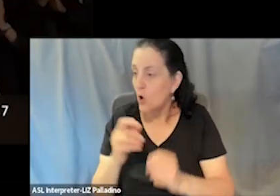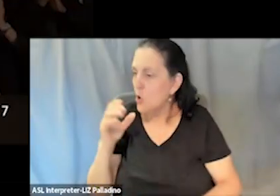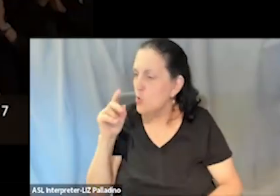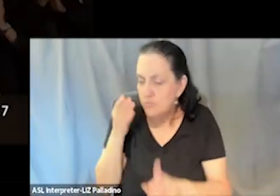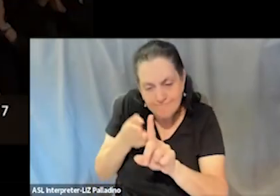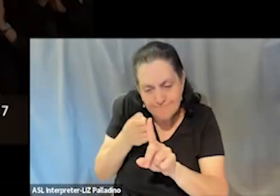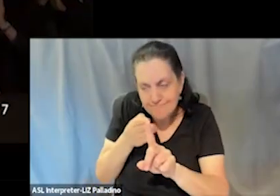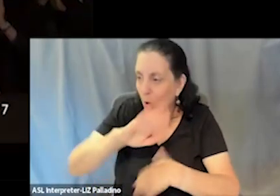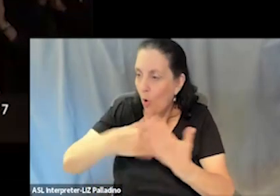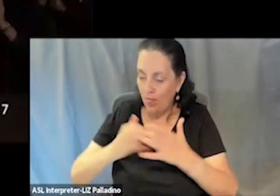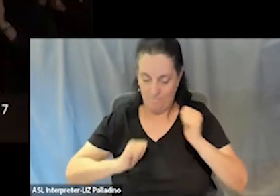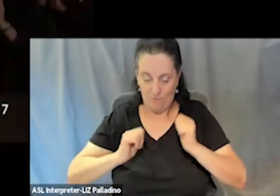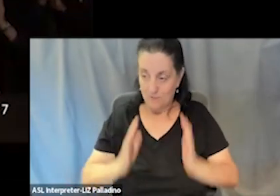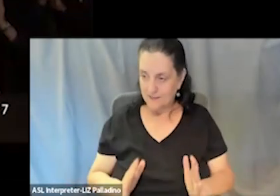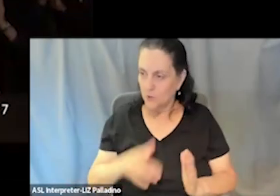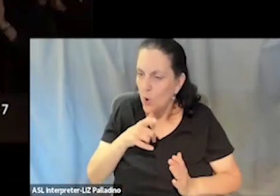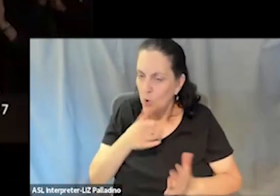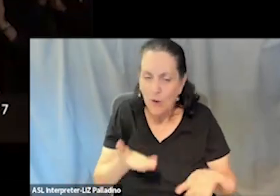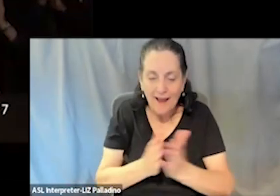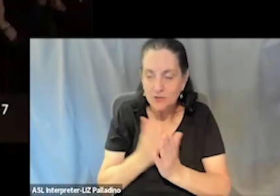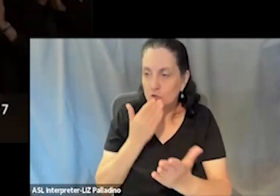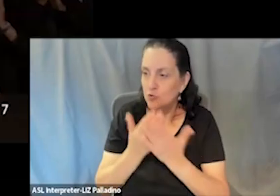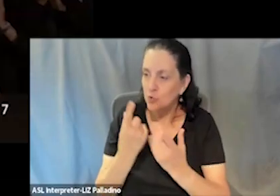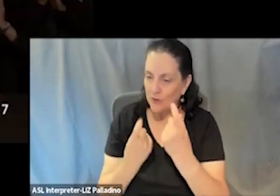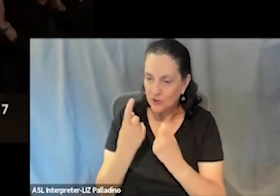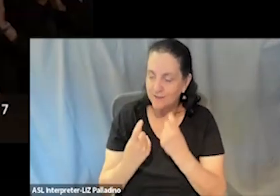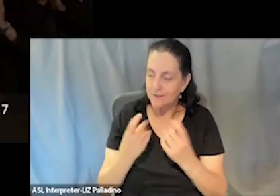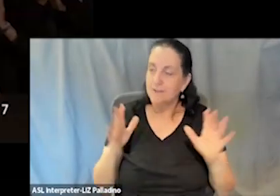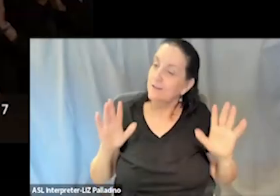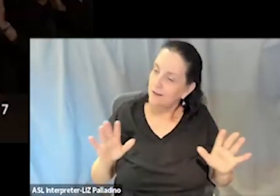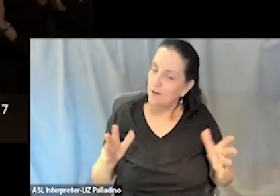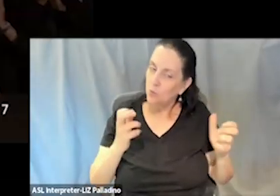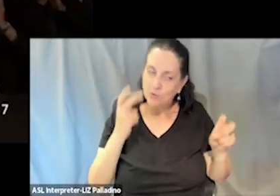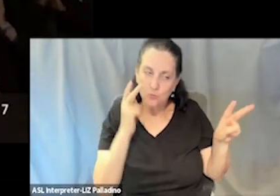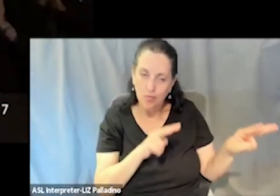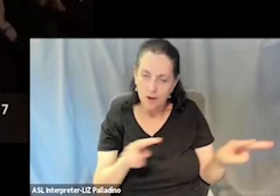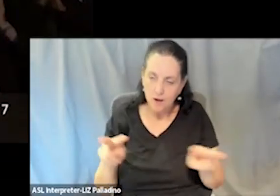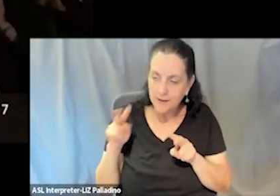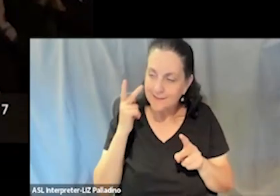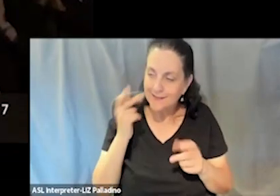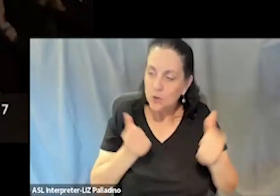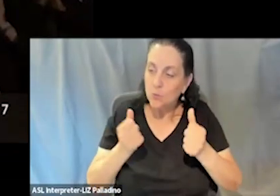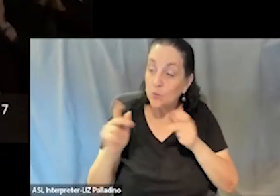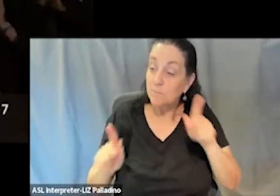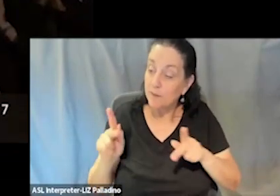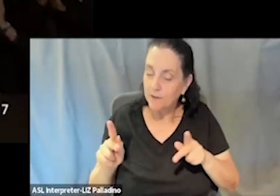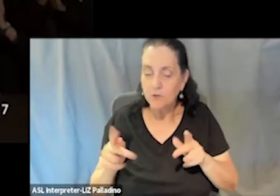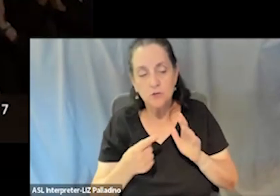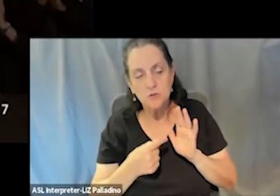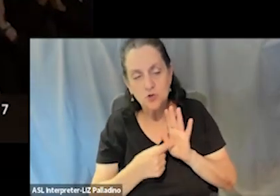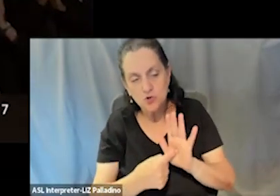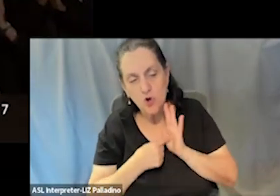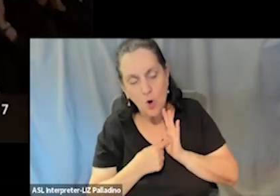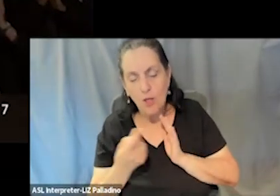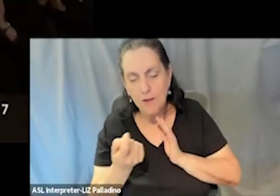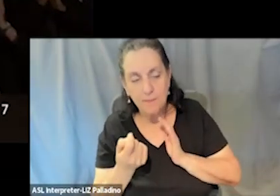in the season, who asks you questions. You want to start to see the people around you who are indicating that they